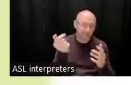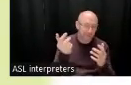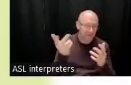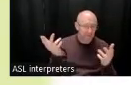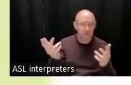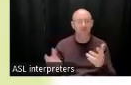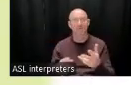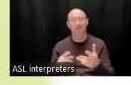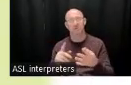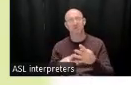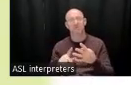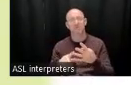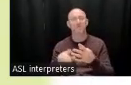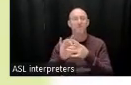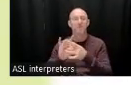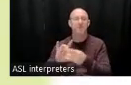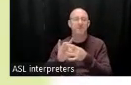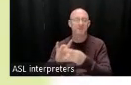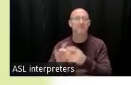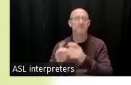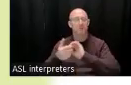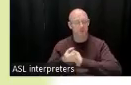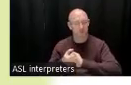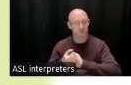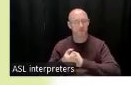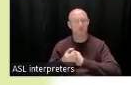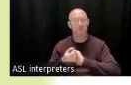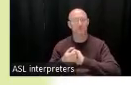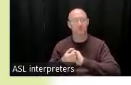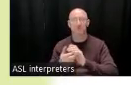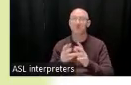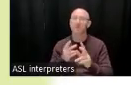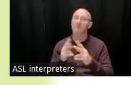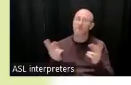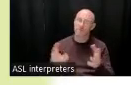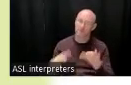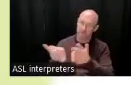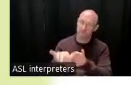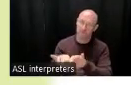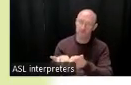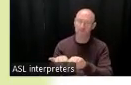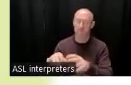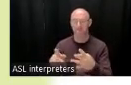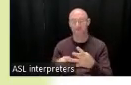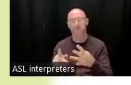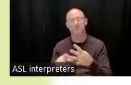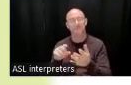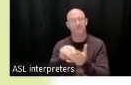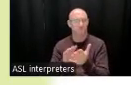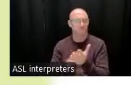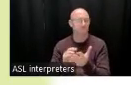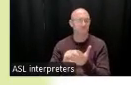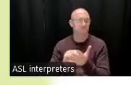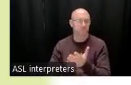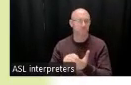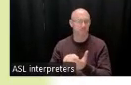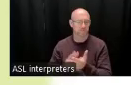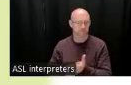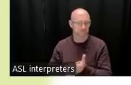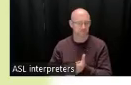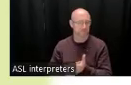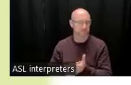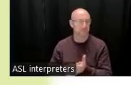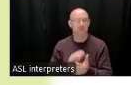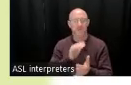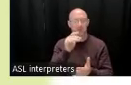The existing relationships and collaborations are extremely important. Those are things that you can document, but they don't necessarily exist